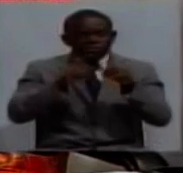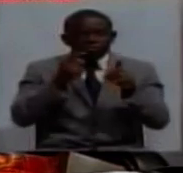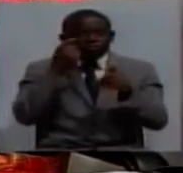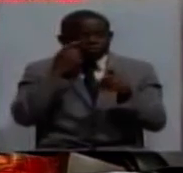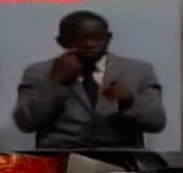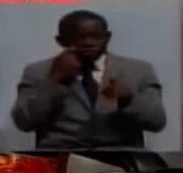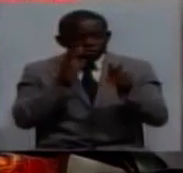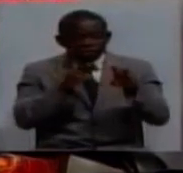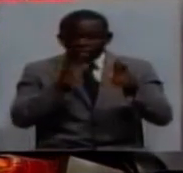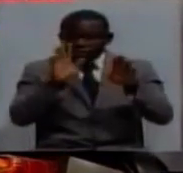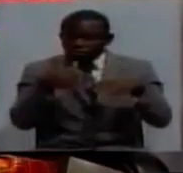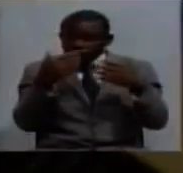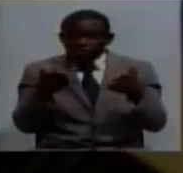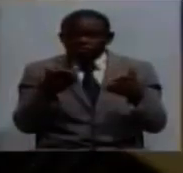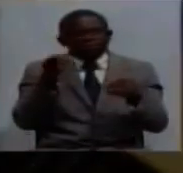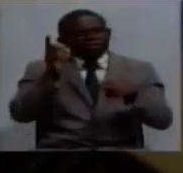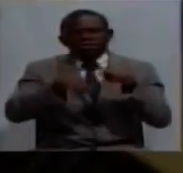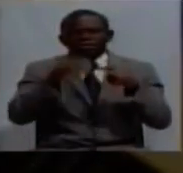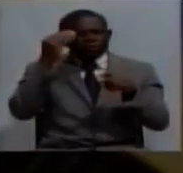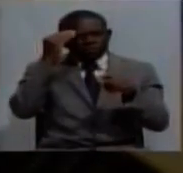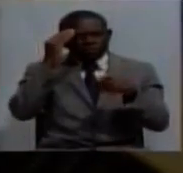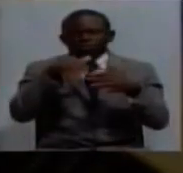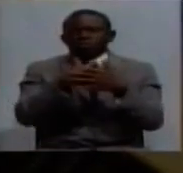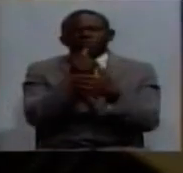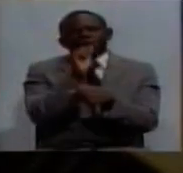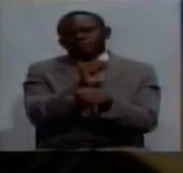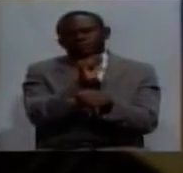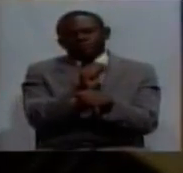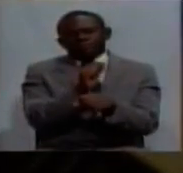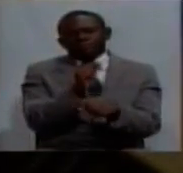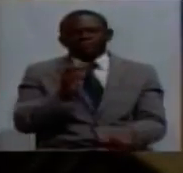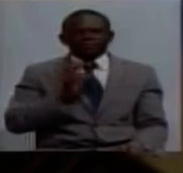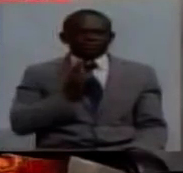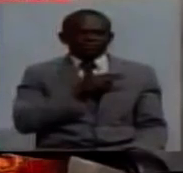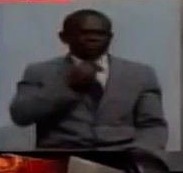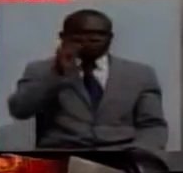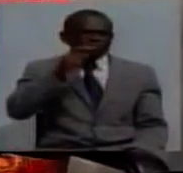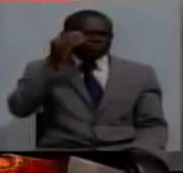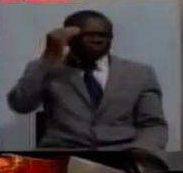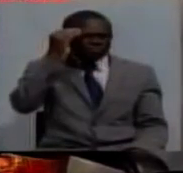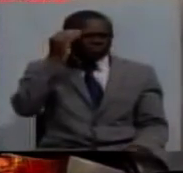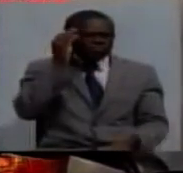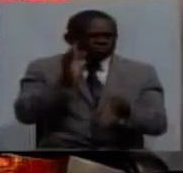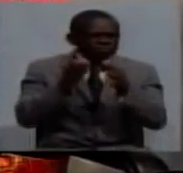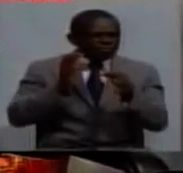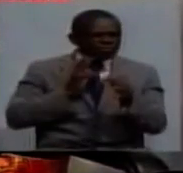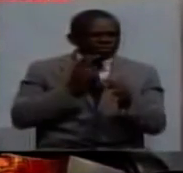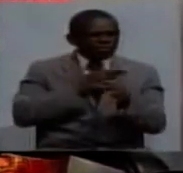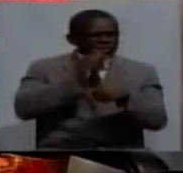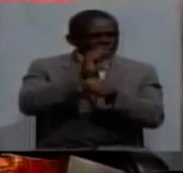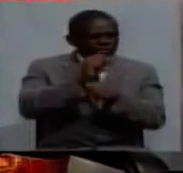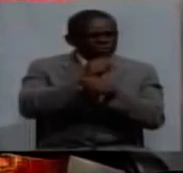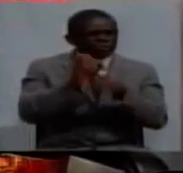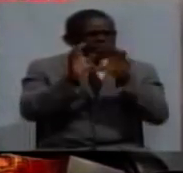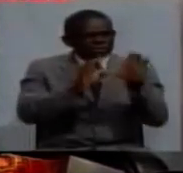and every so often look at the milestones and say, are we getting there? And look at the specific targets you've set for yourself and say, okay, that